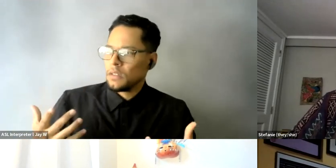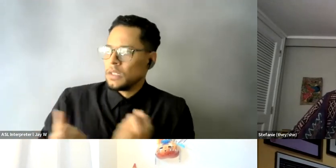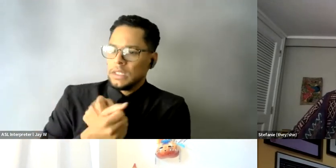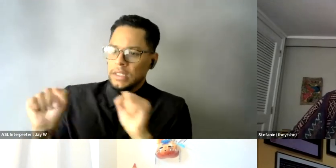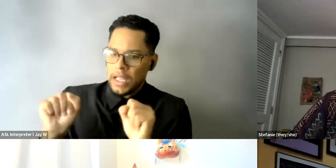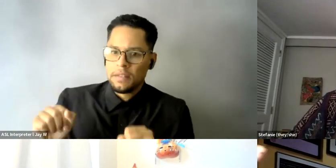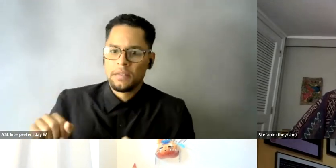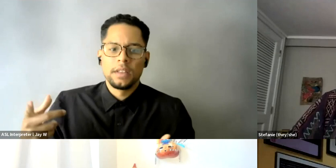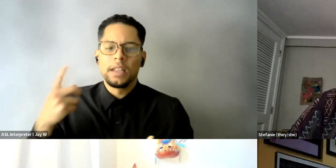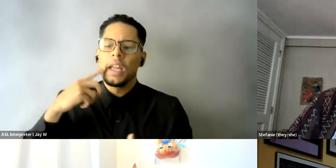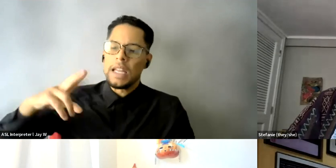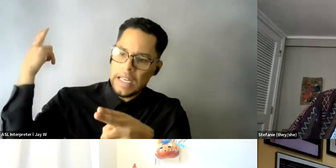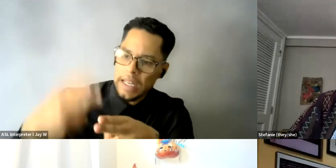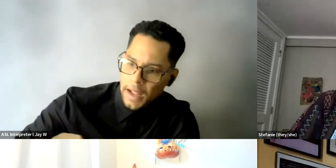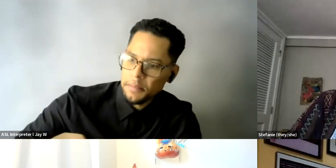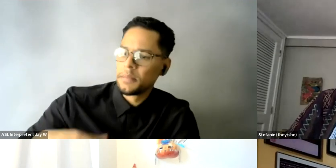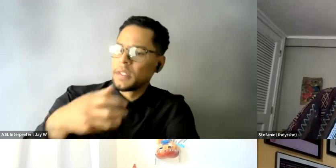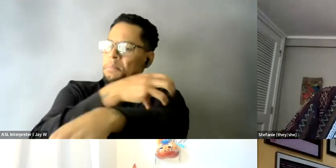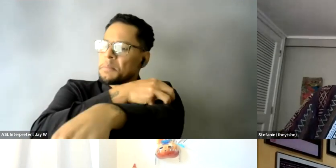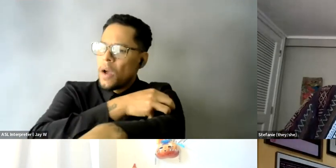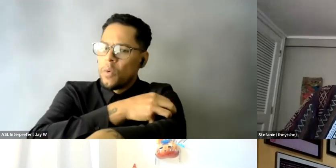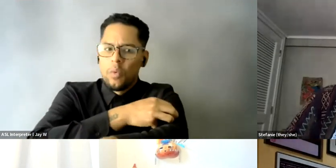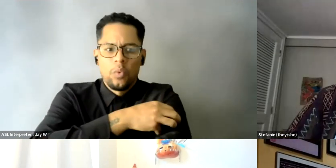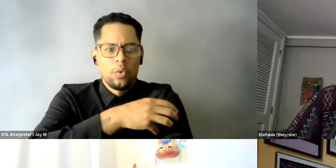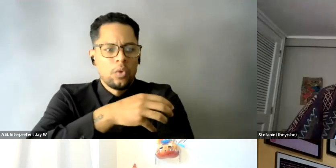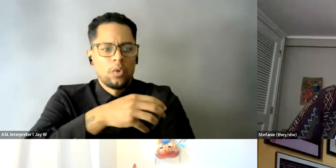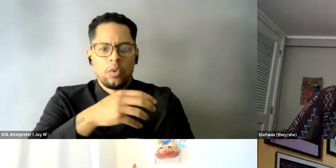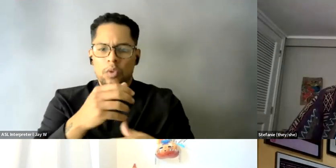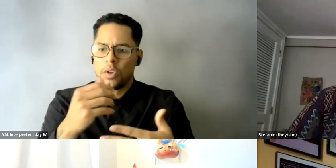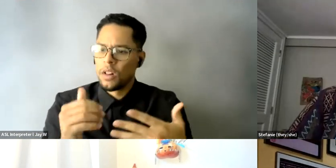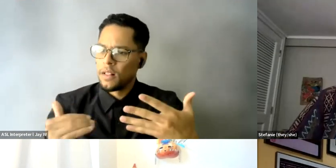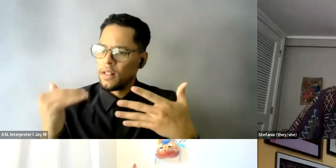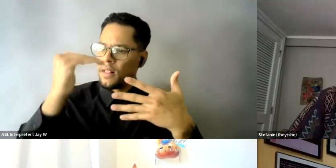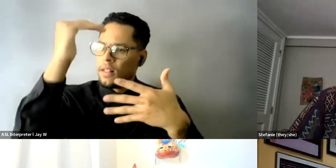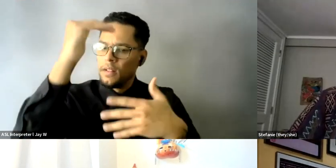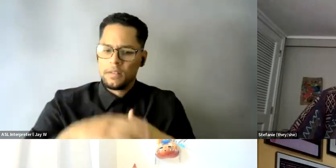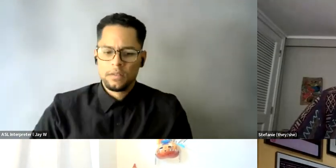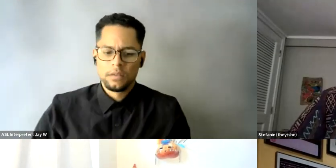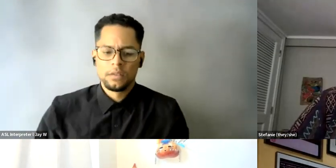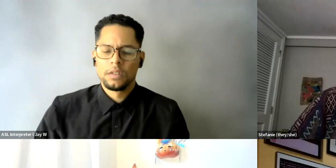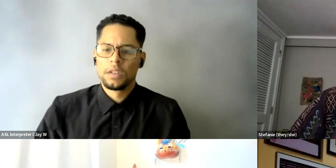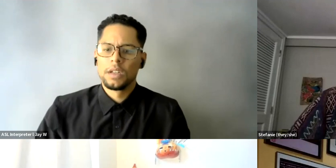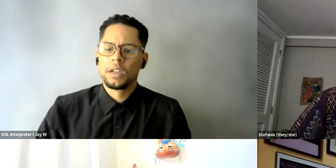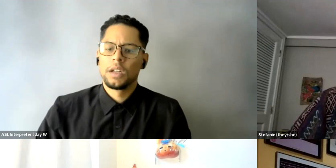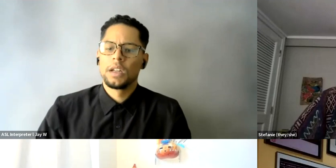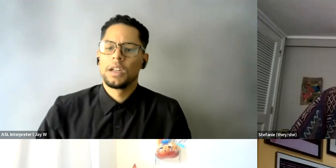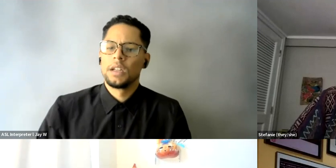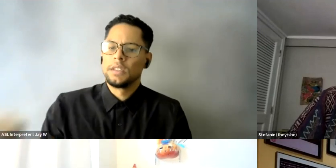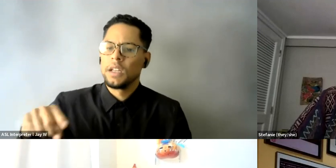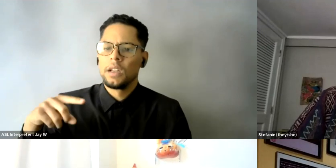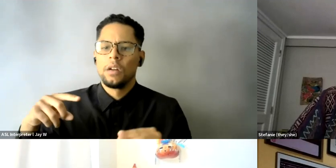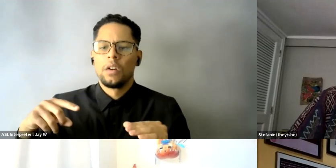power dynamics and being explicitly clear about here are the ways that we've created a space so that people